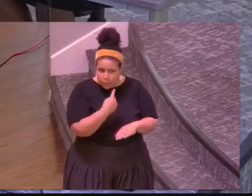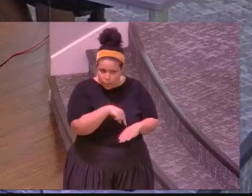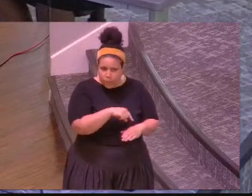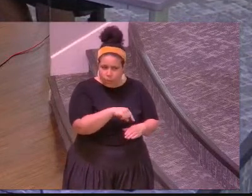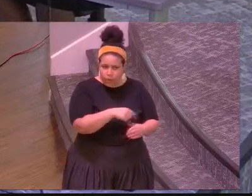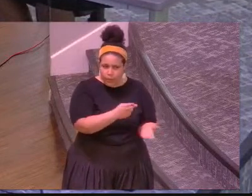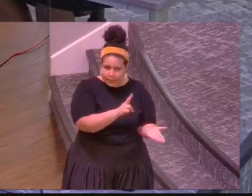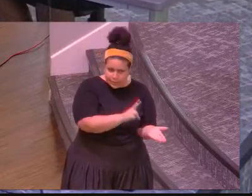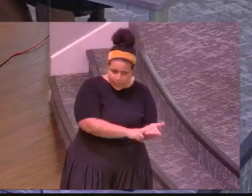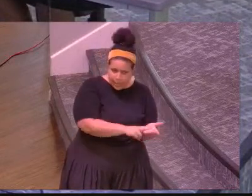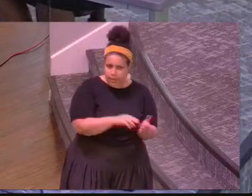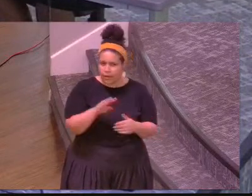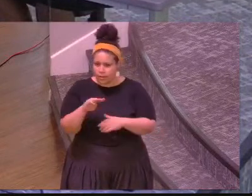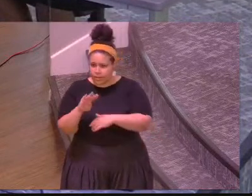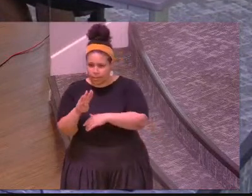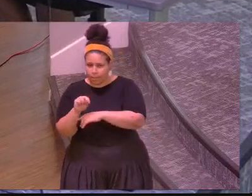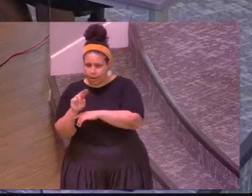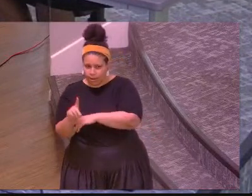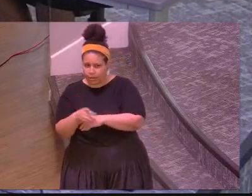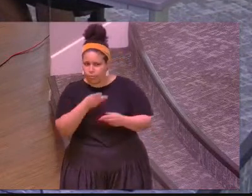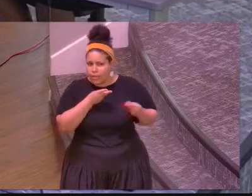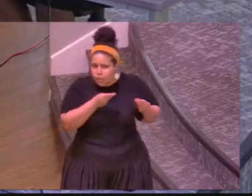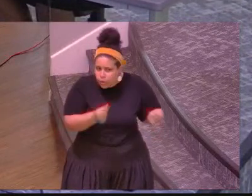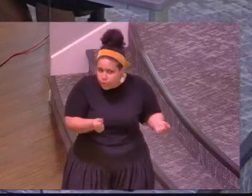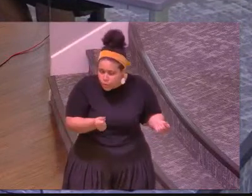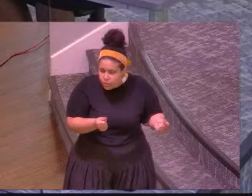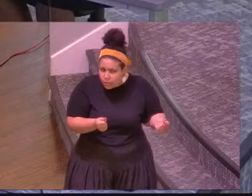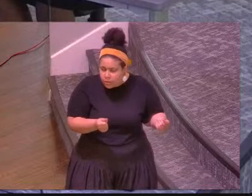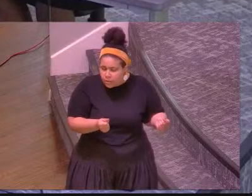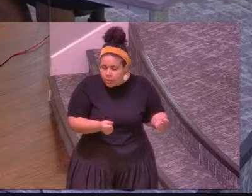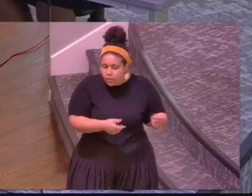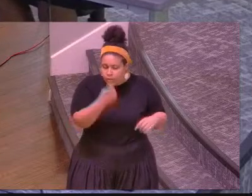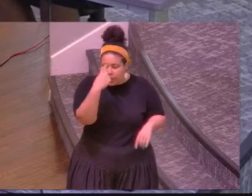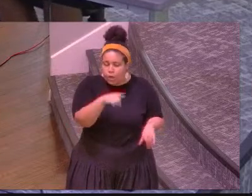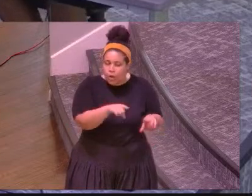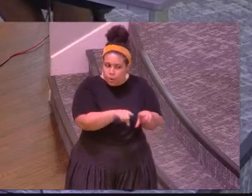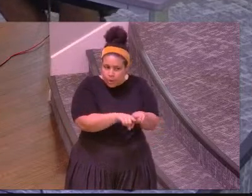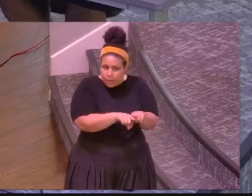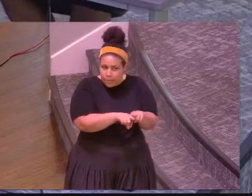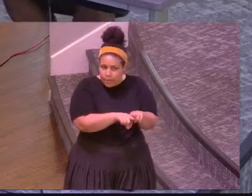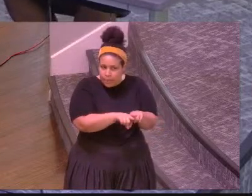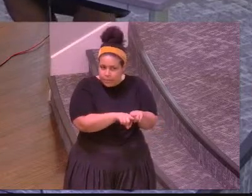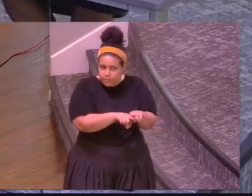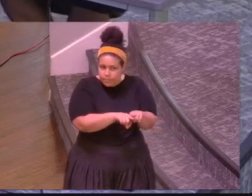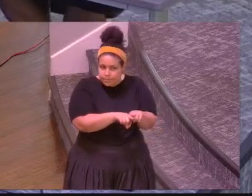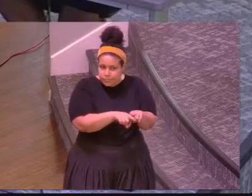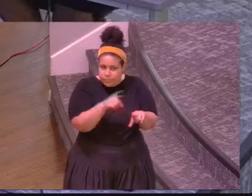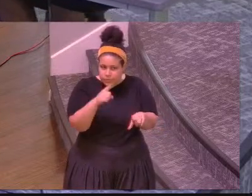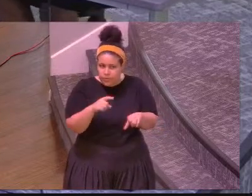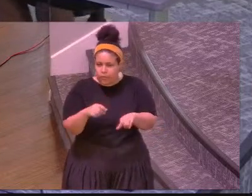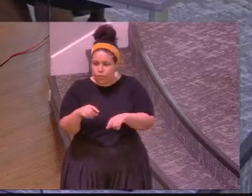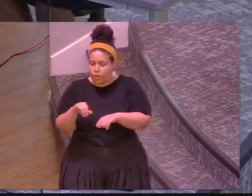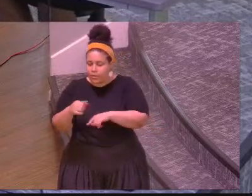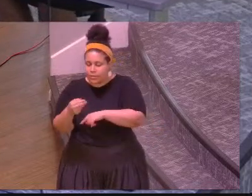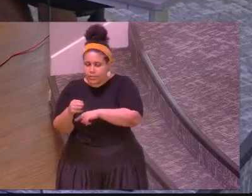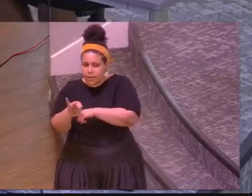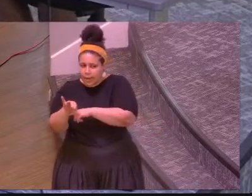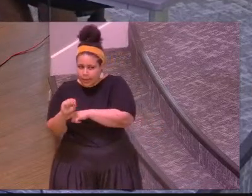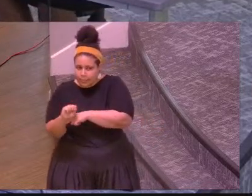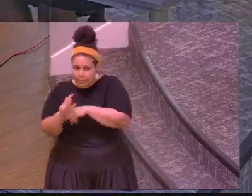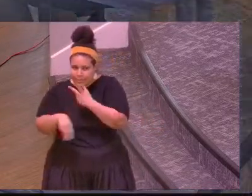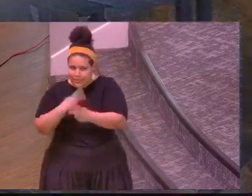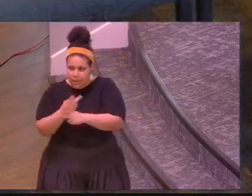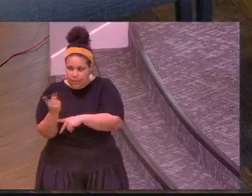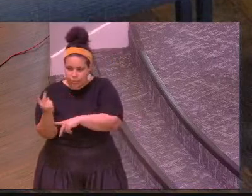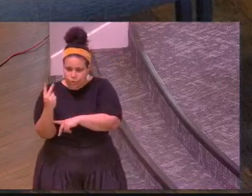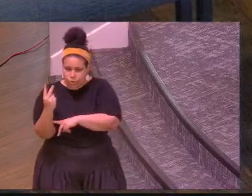resolution, and there'll be a bond, and that includes approving a bond purchase agreement, which basically sells the bond to Raymond James, Todd Barnes Group, and that